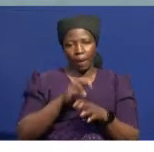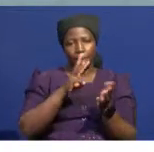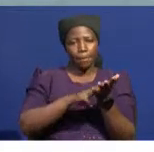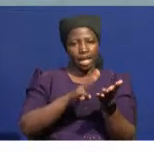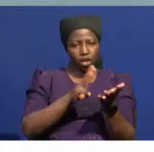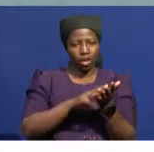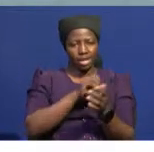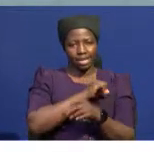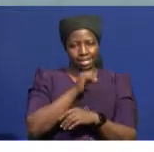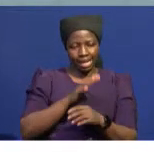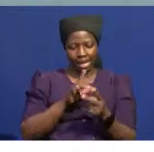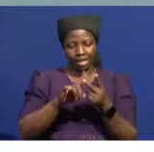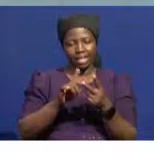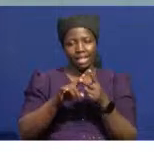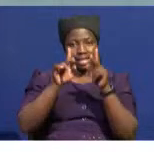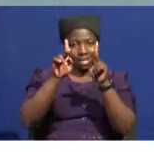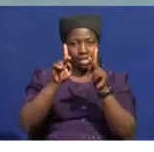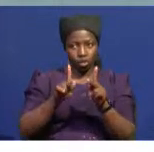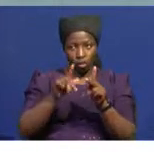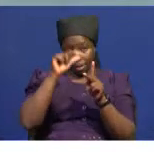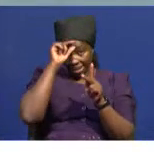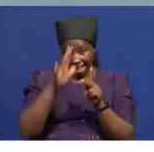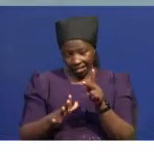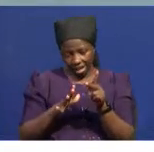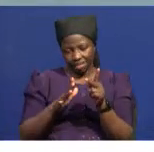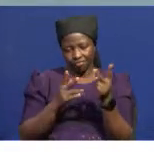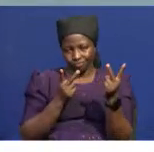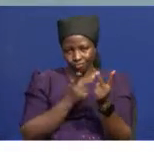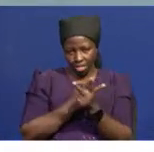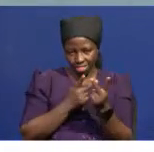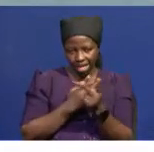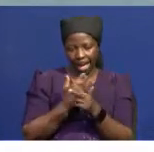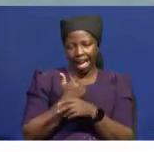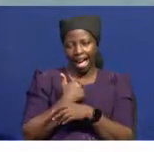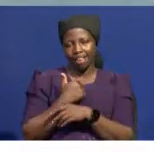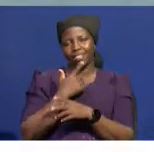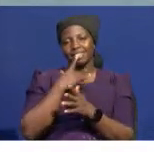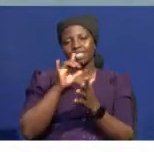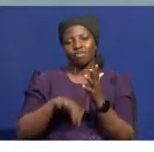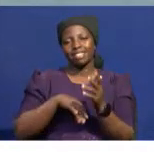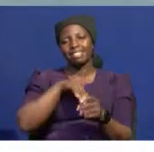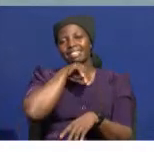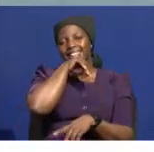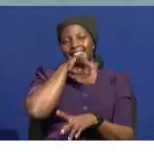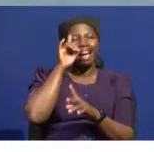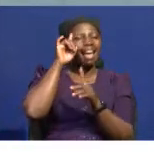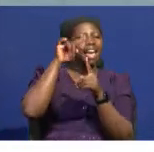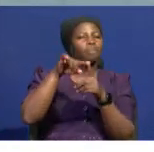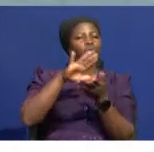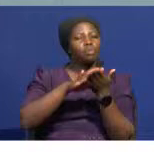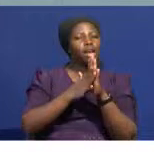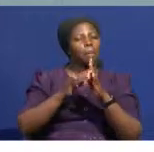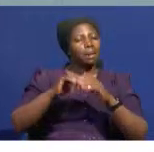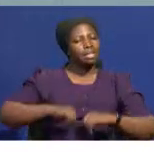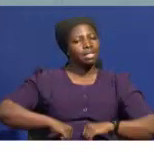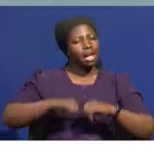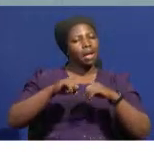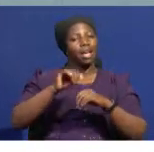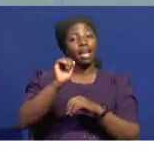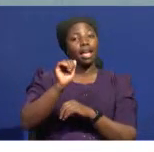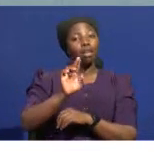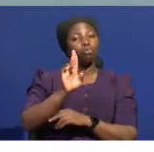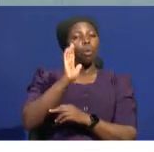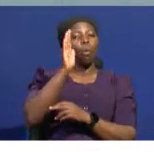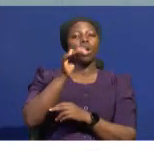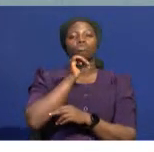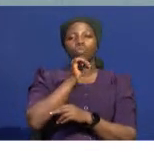Kisumu counterpart Anyang Nyong'o vowed that Raila Odinga's aspiration for the African Union Commission chairmanship will not